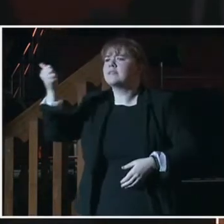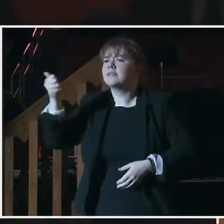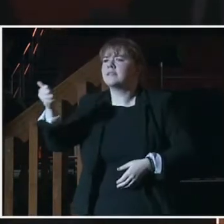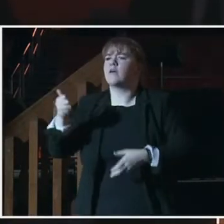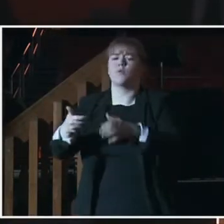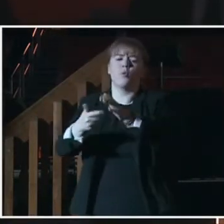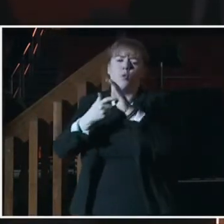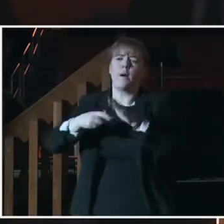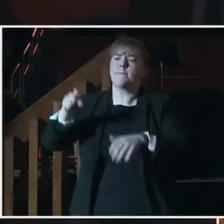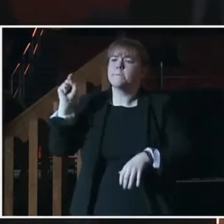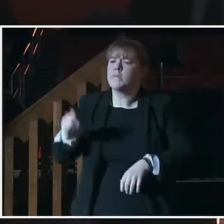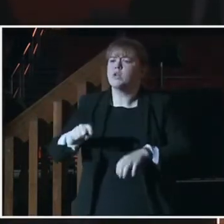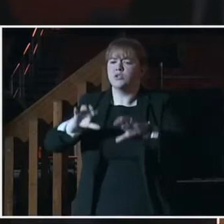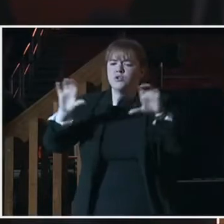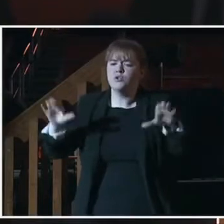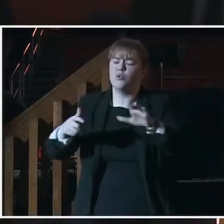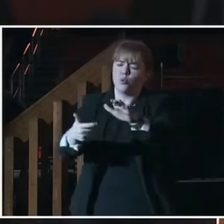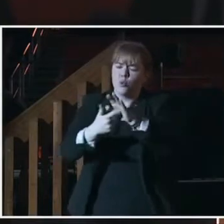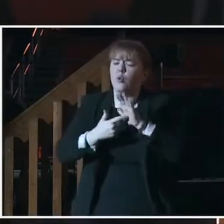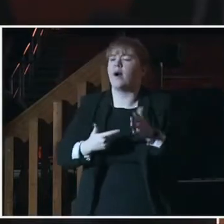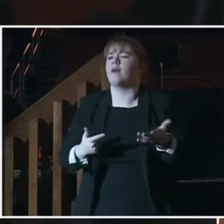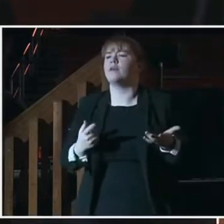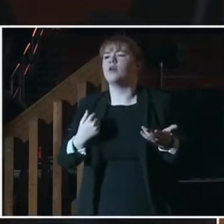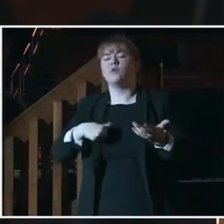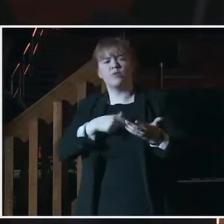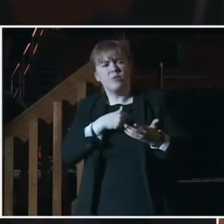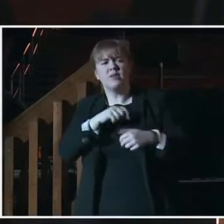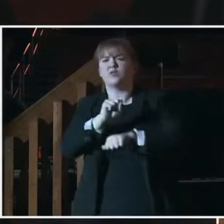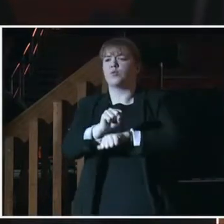required. It was mandatory for us to work